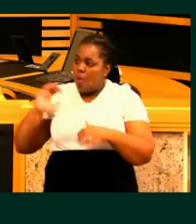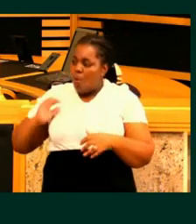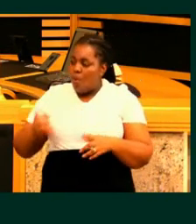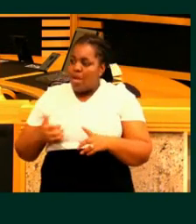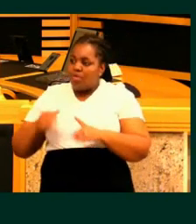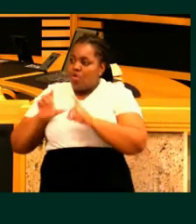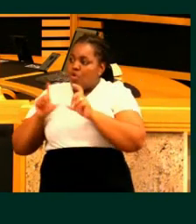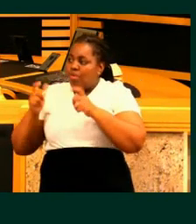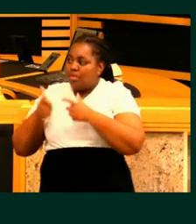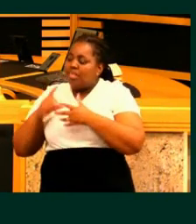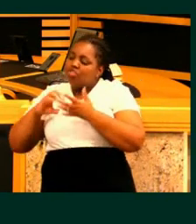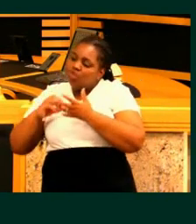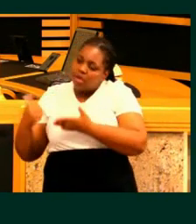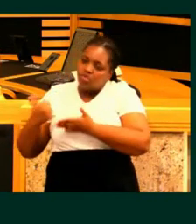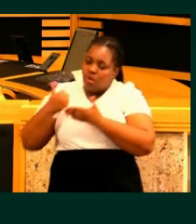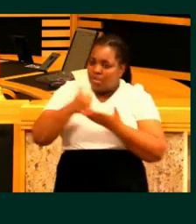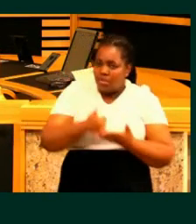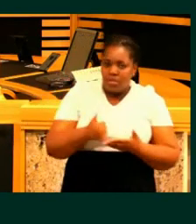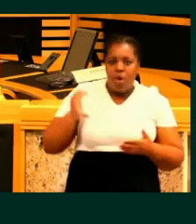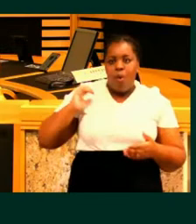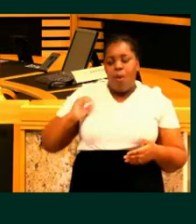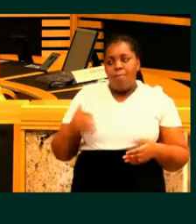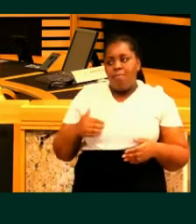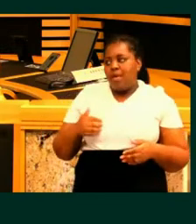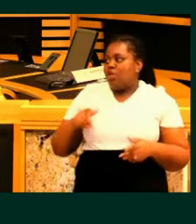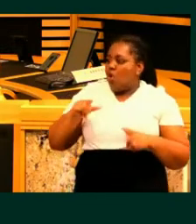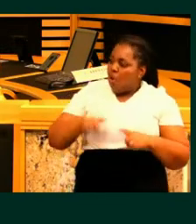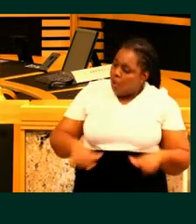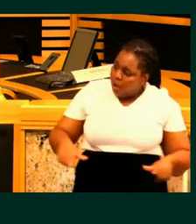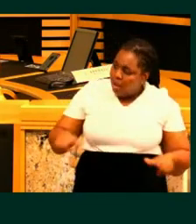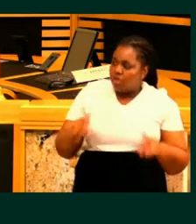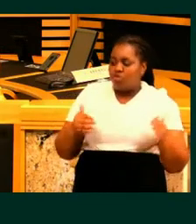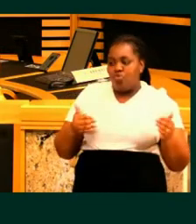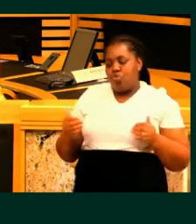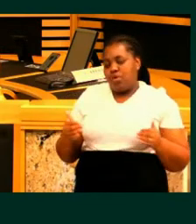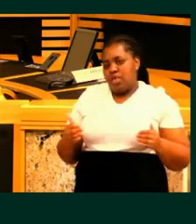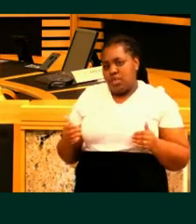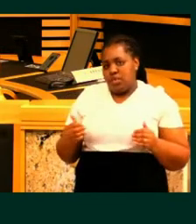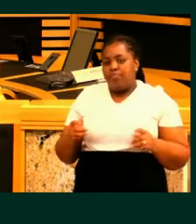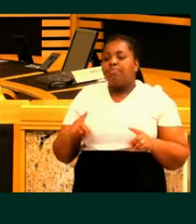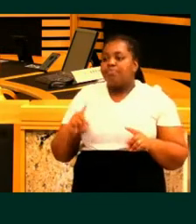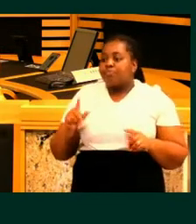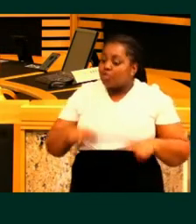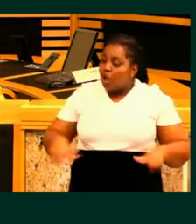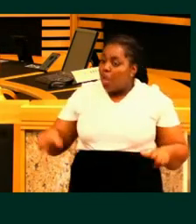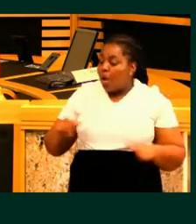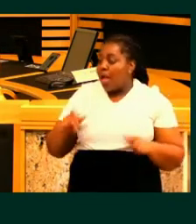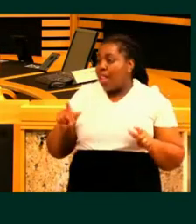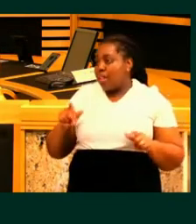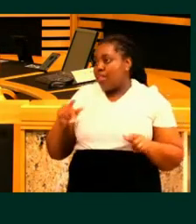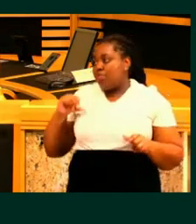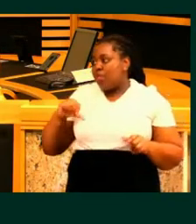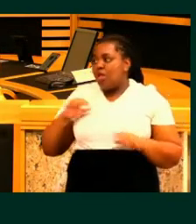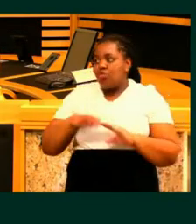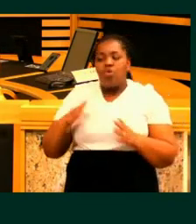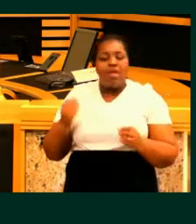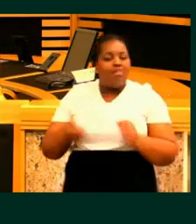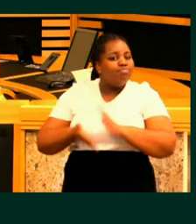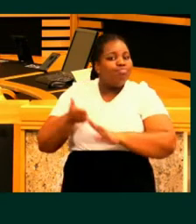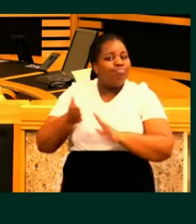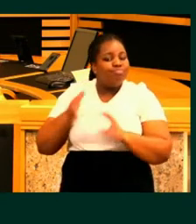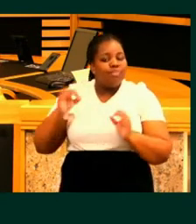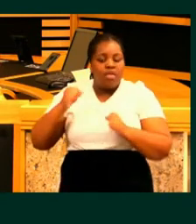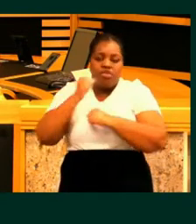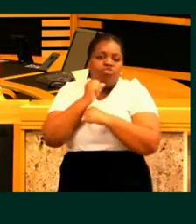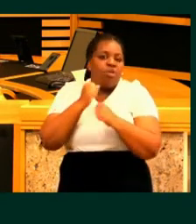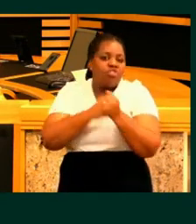committee has been trying to assist women caucuses in local municipalities to coordinate our local municipalities do not have functional structures in